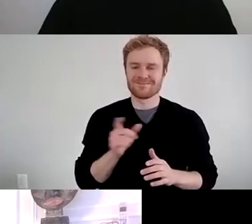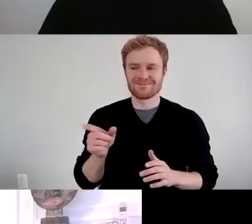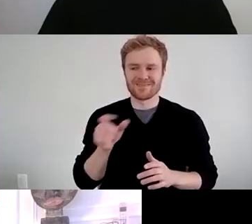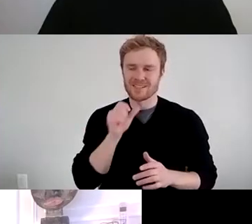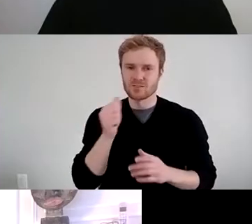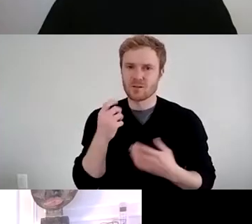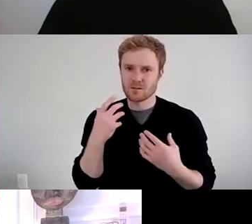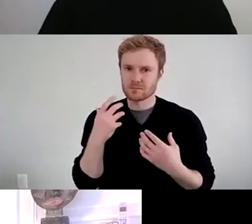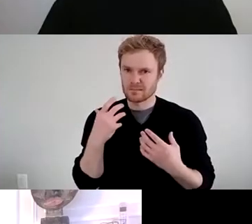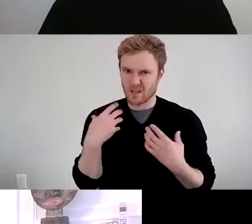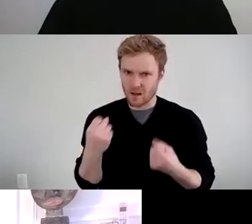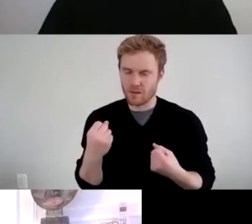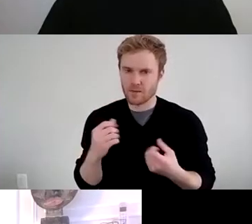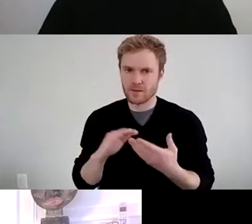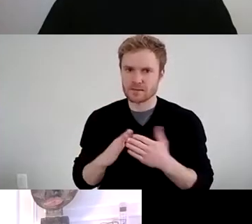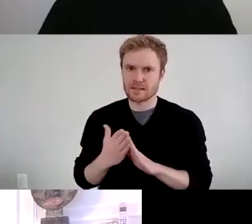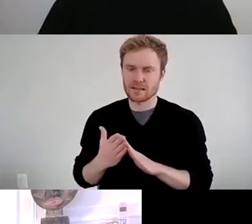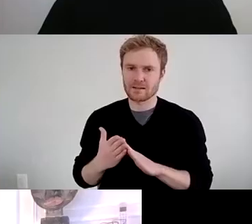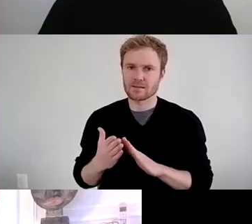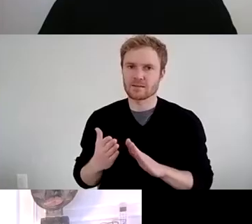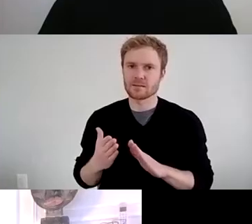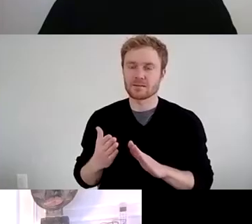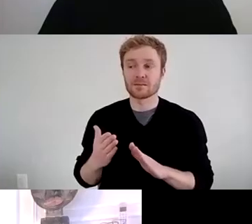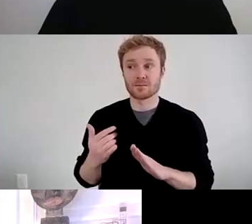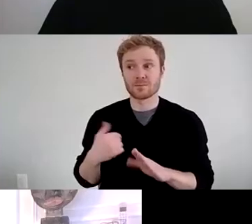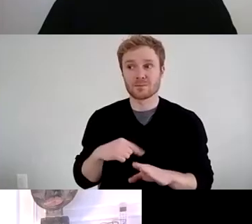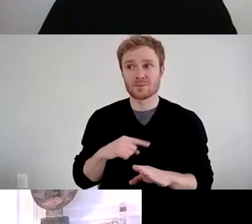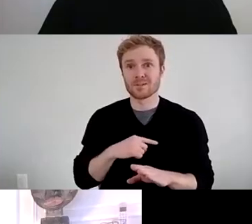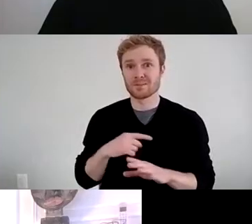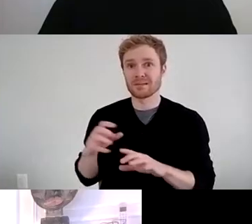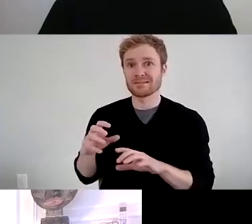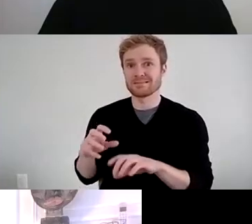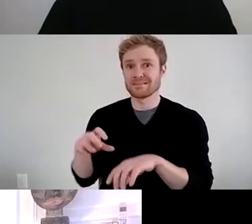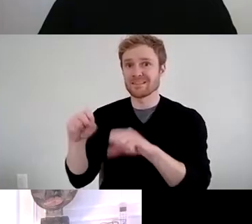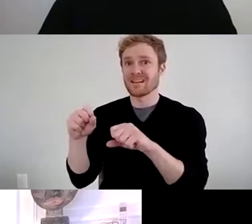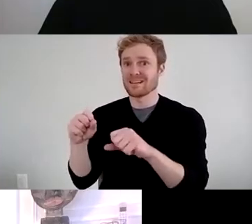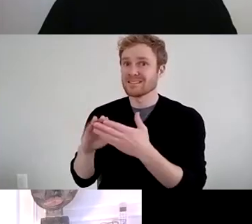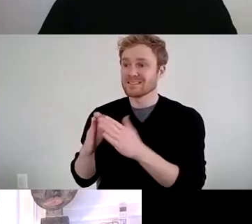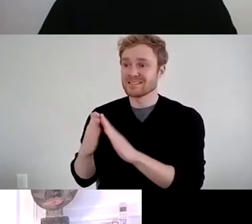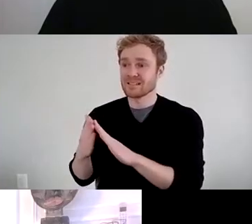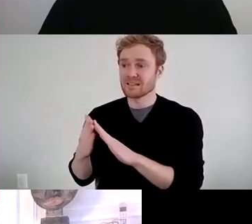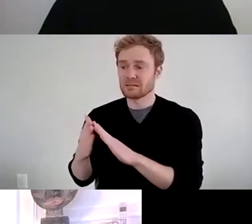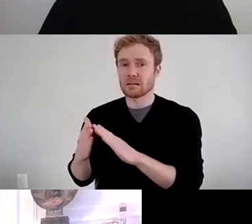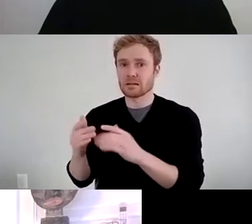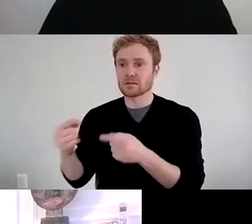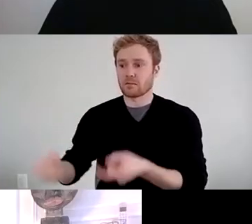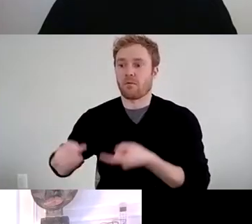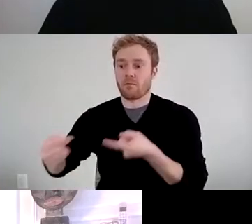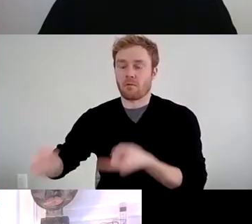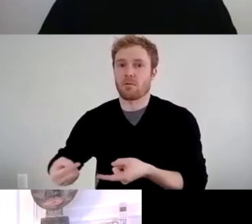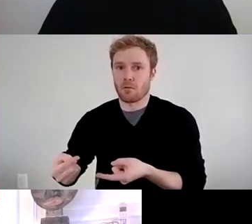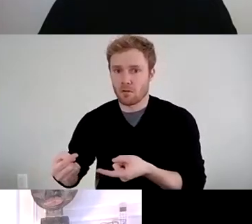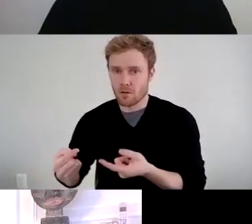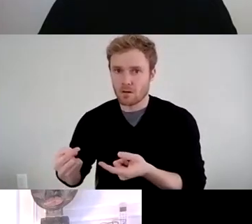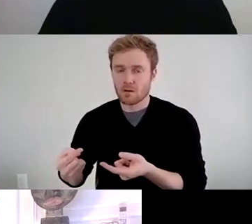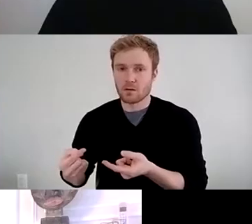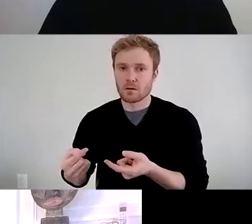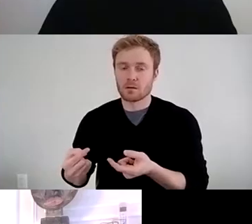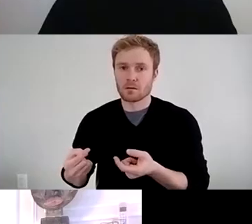although we provide them services, taking over their portfolio, I think would cause us some